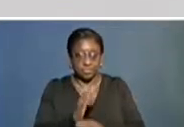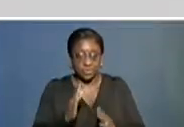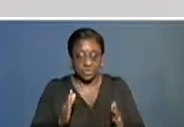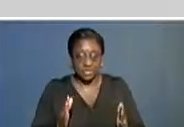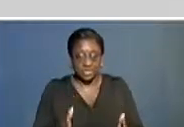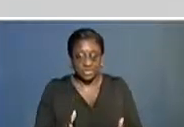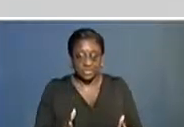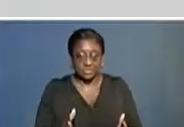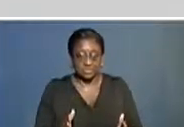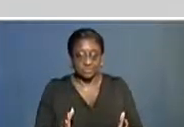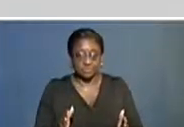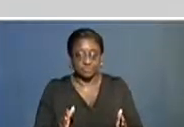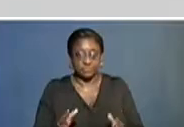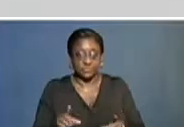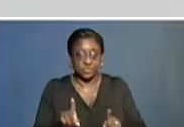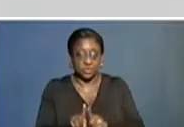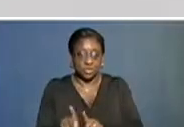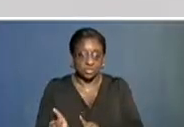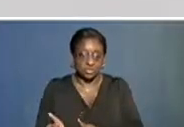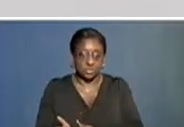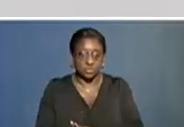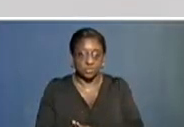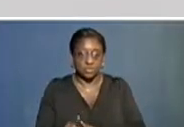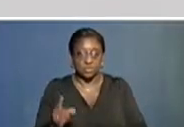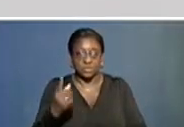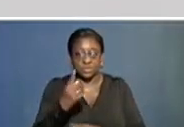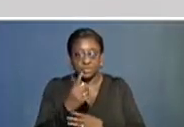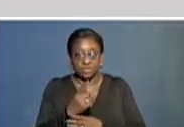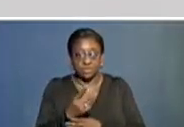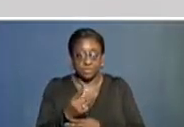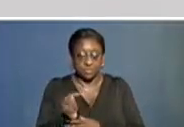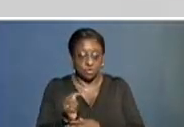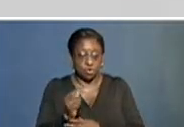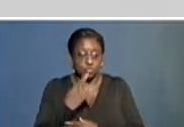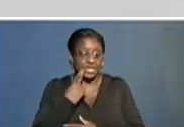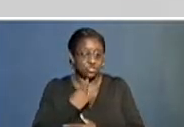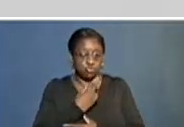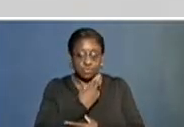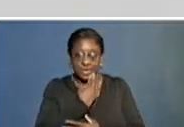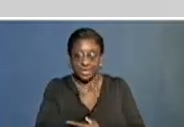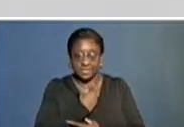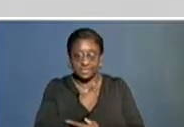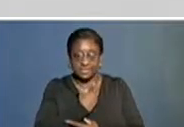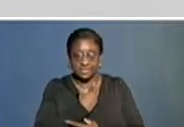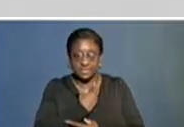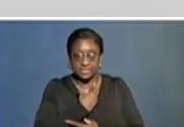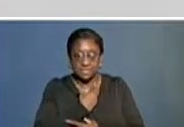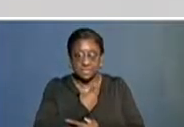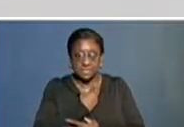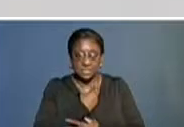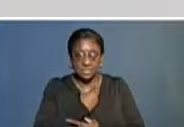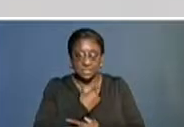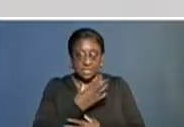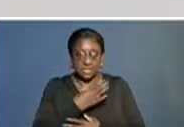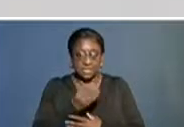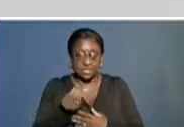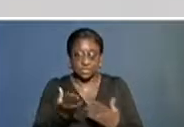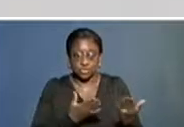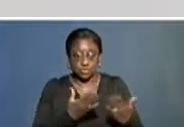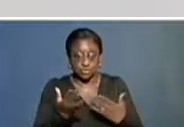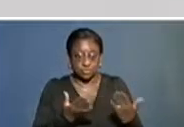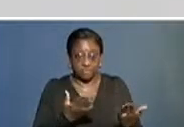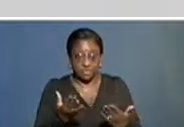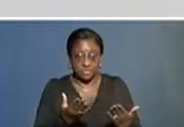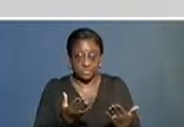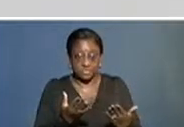also the entire ecosystem, the restaurants, as well as various service